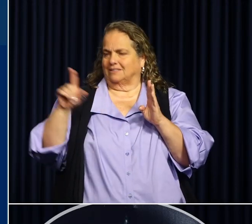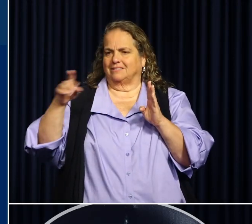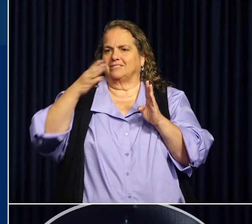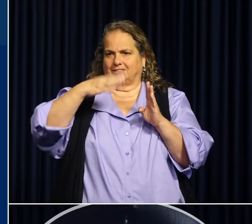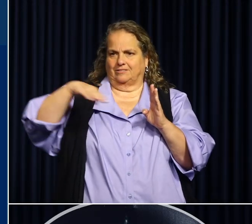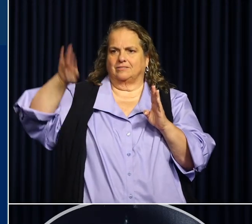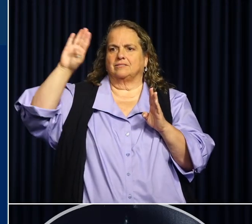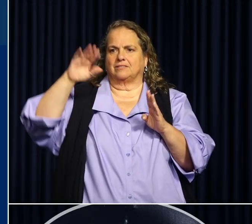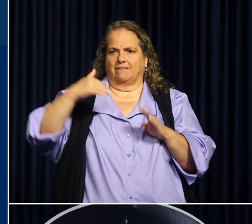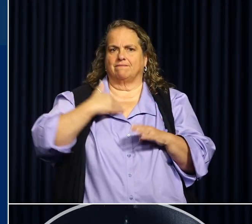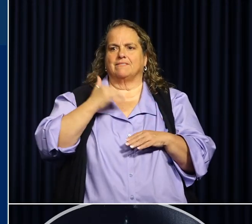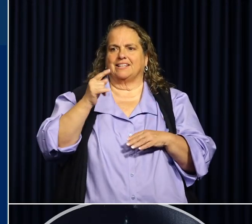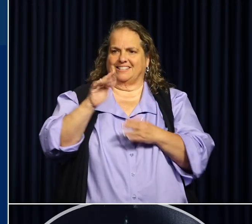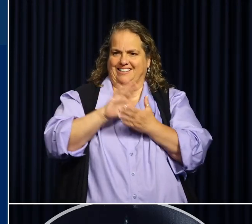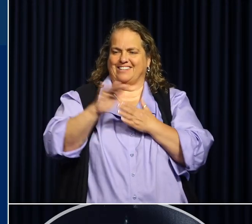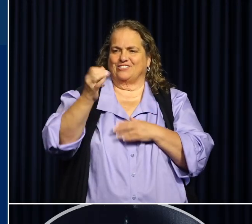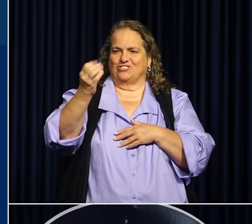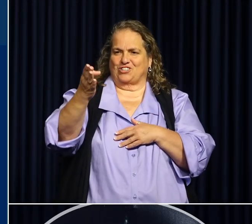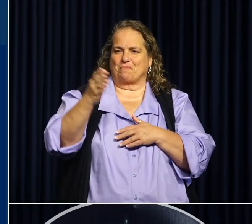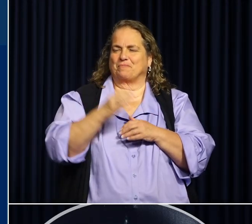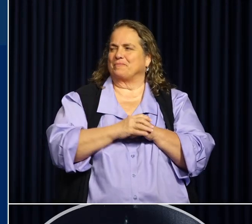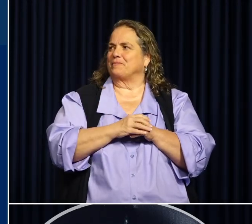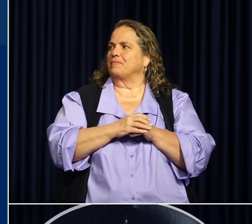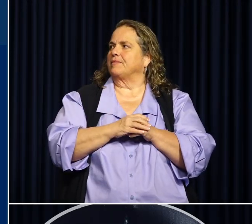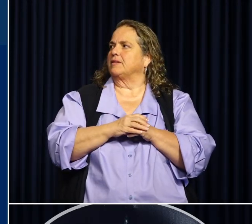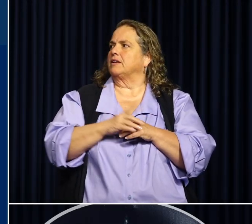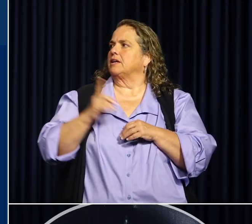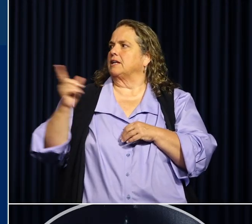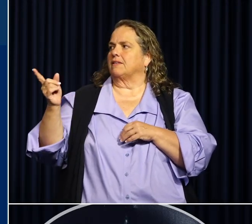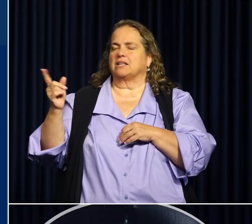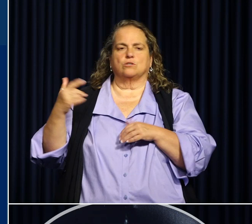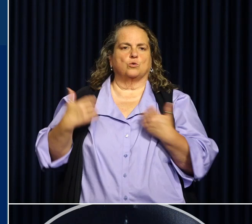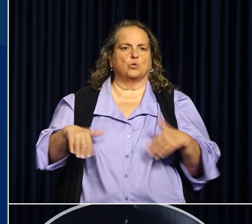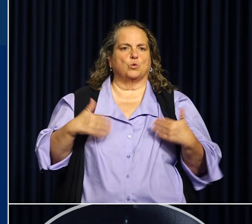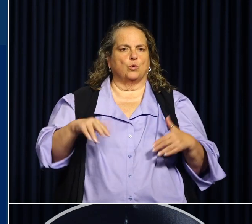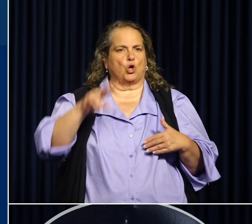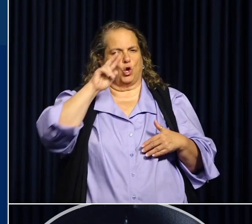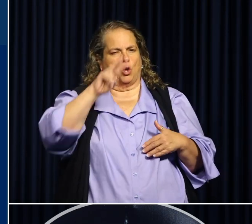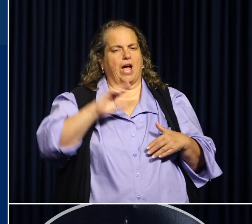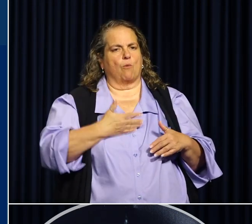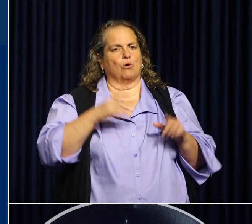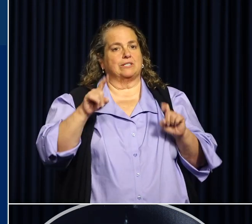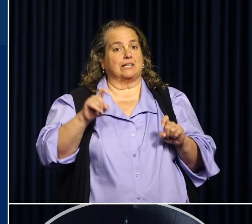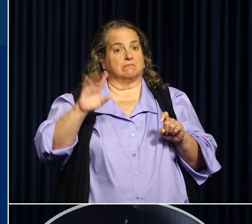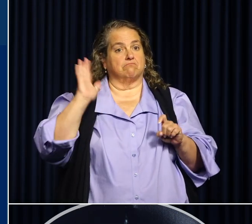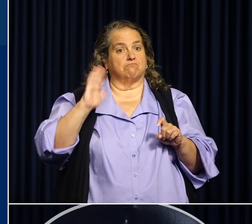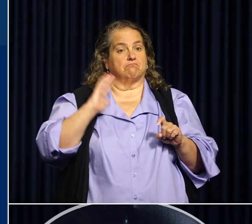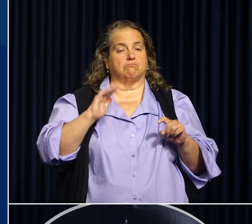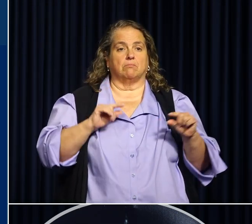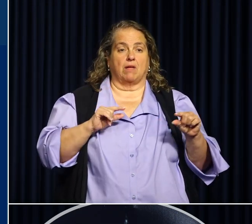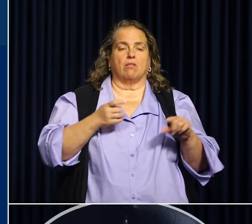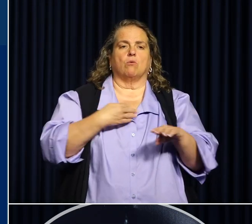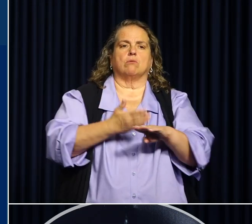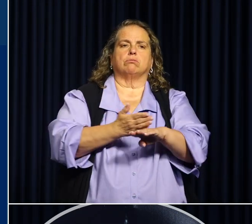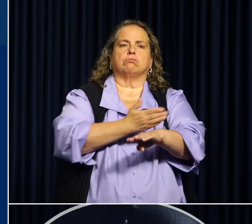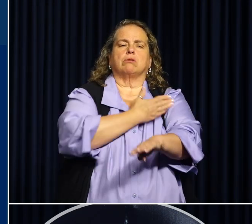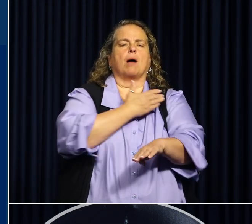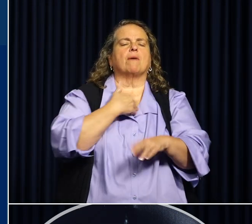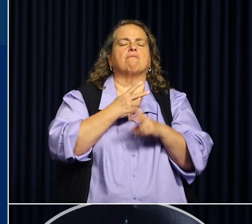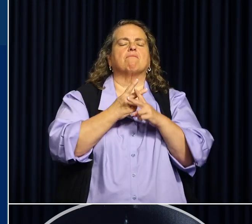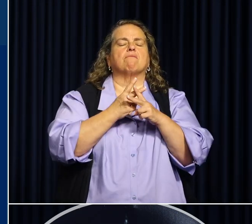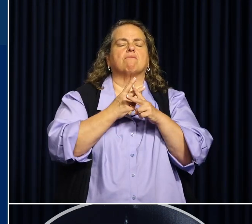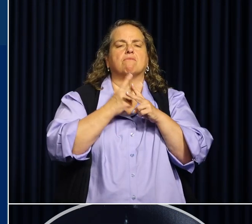did get it. Nice job. This is just, it's something that I'm incredibly thankful